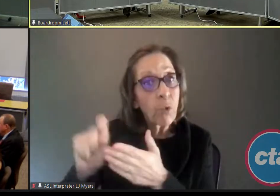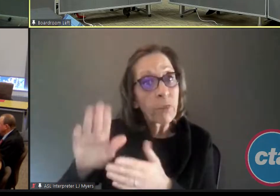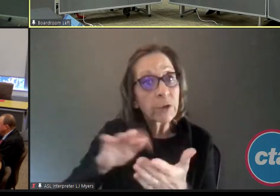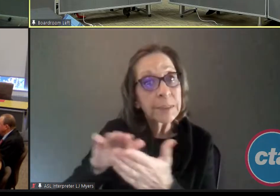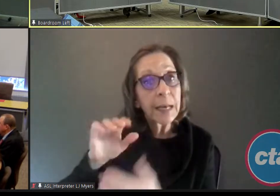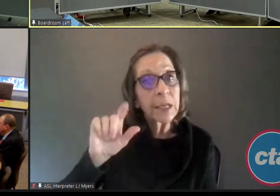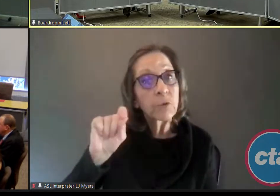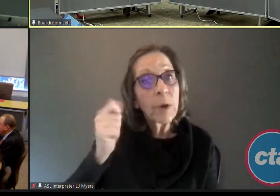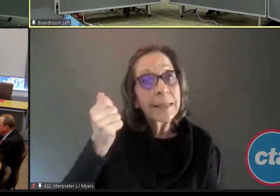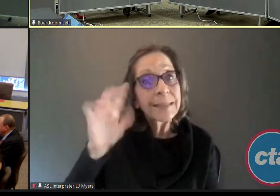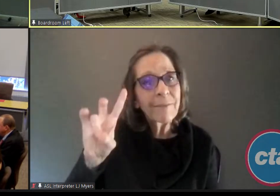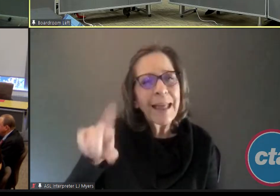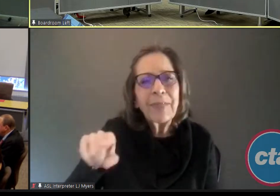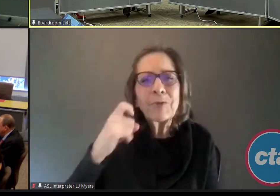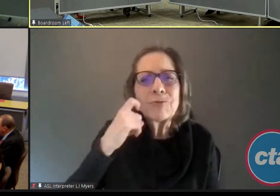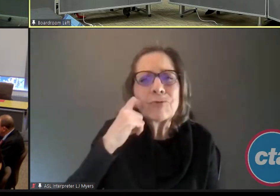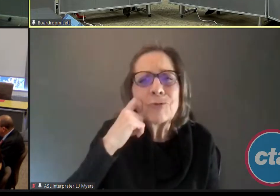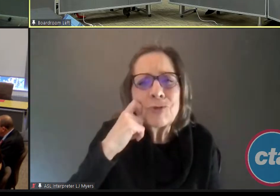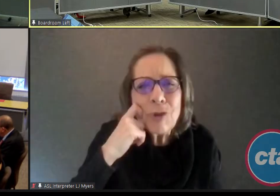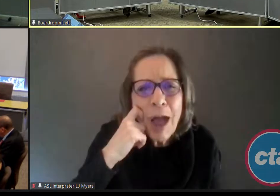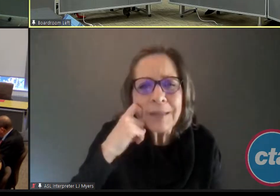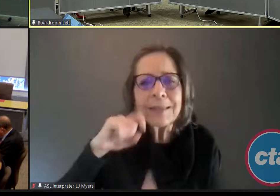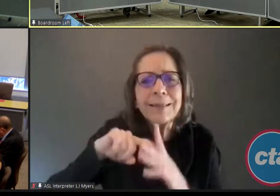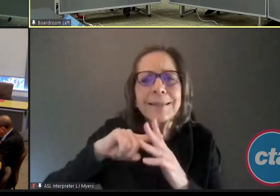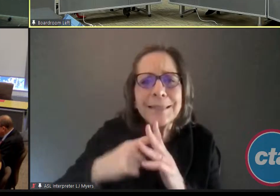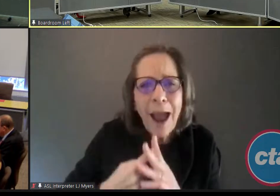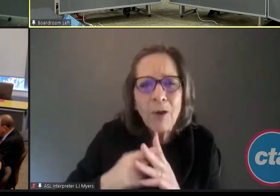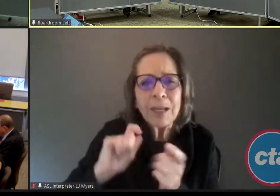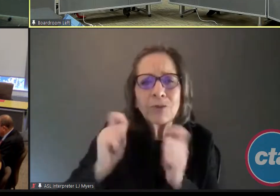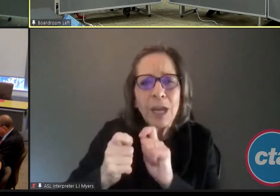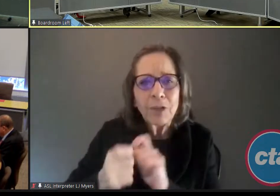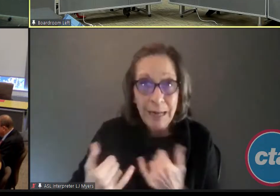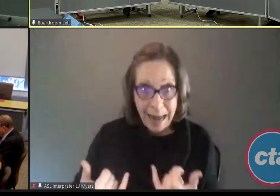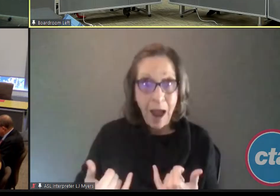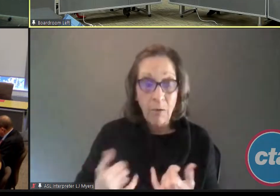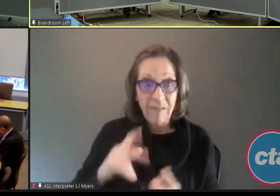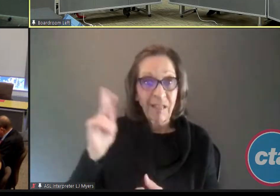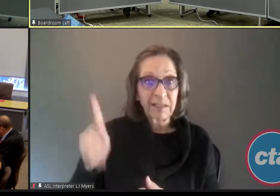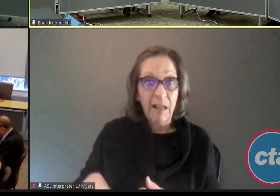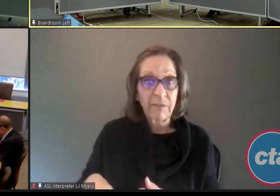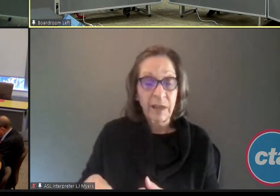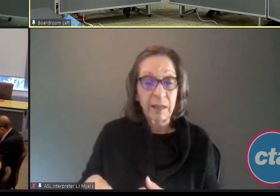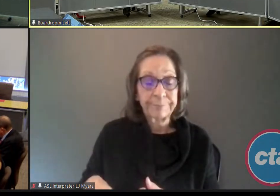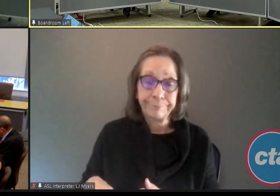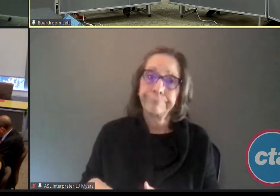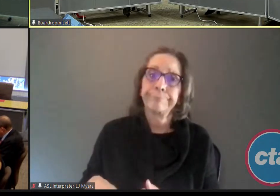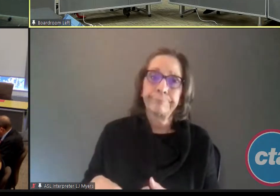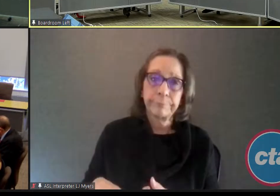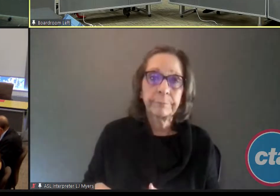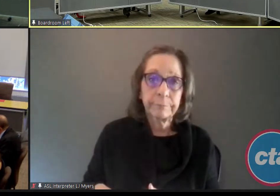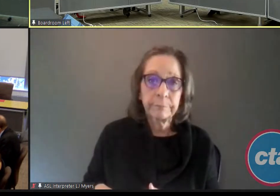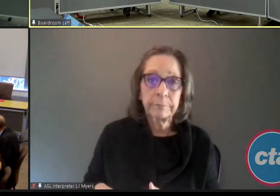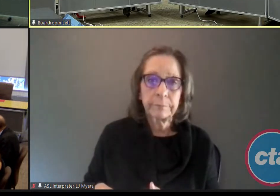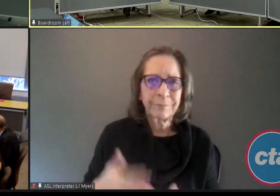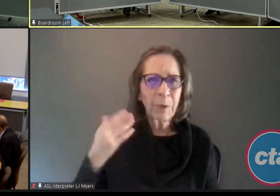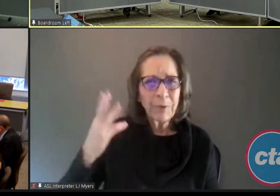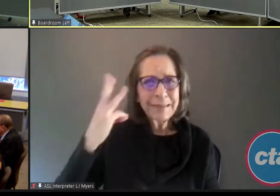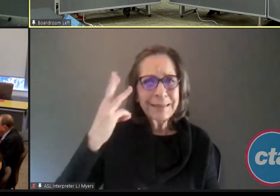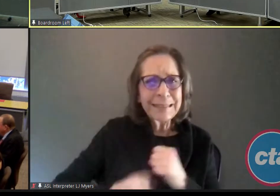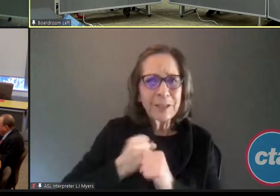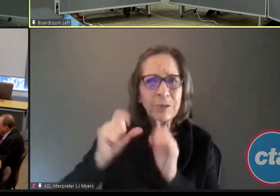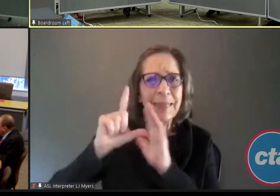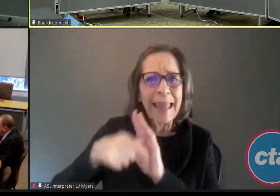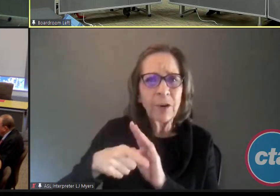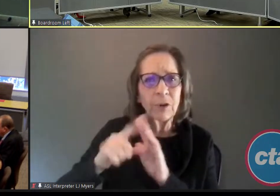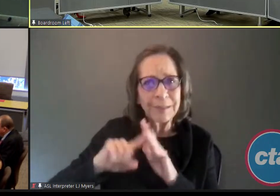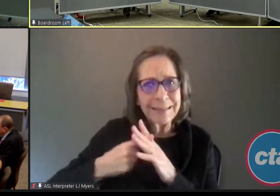2017. They are just beginning to do the changes now. Philadelphia, that's almost 6 years later.